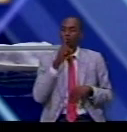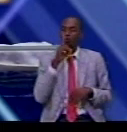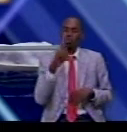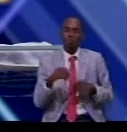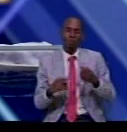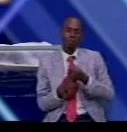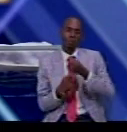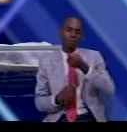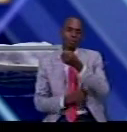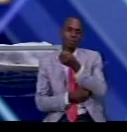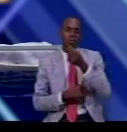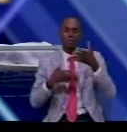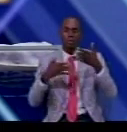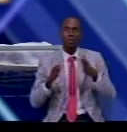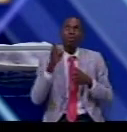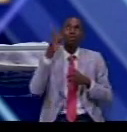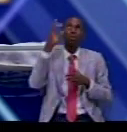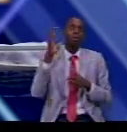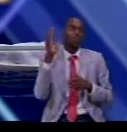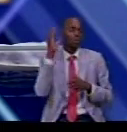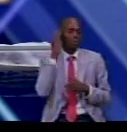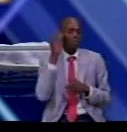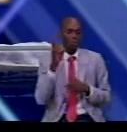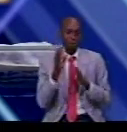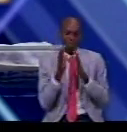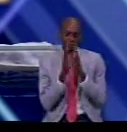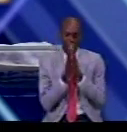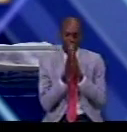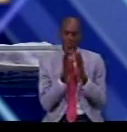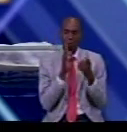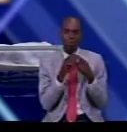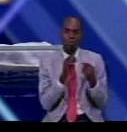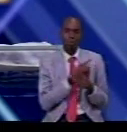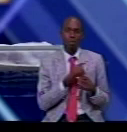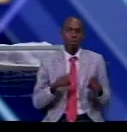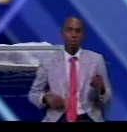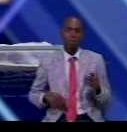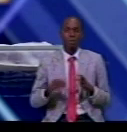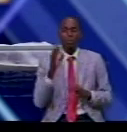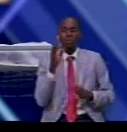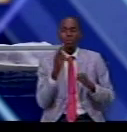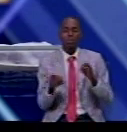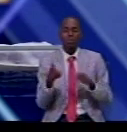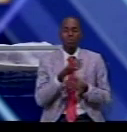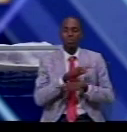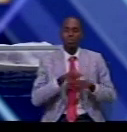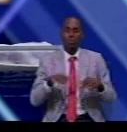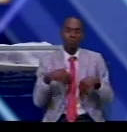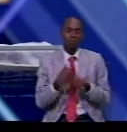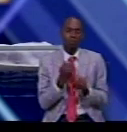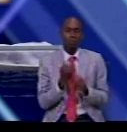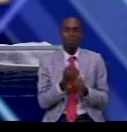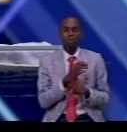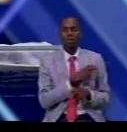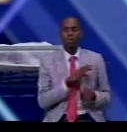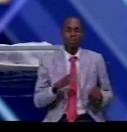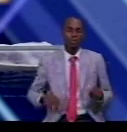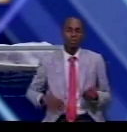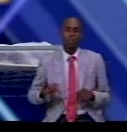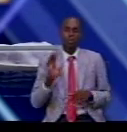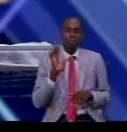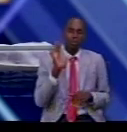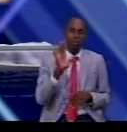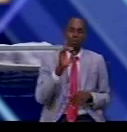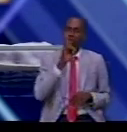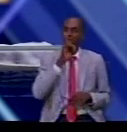stone. Let God hear you. Open your mouth and talk to the Lord. Because if you don't make Christ your sure